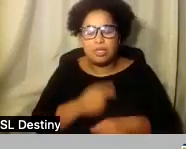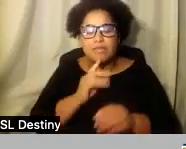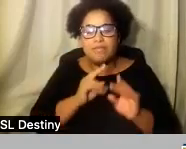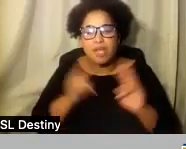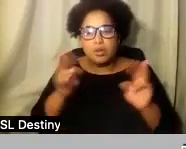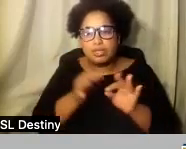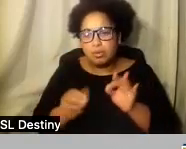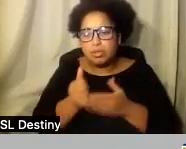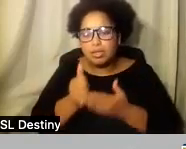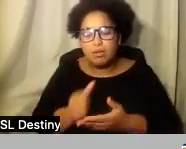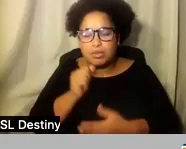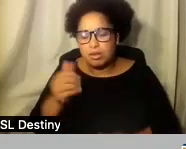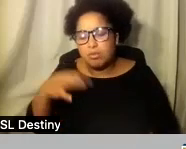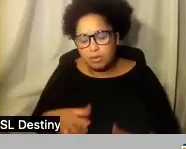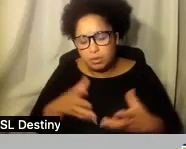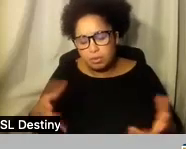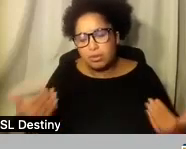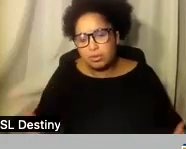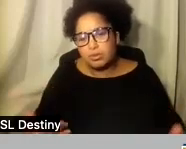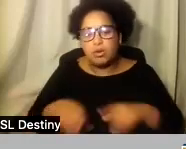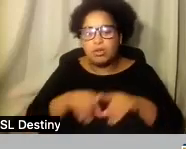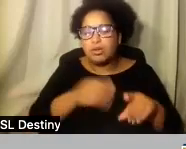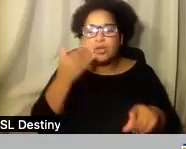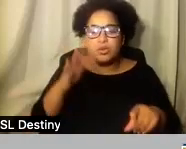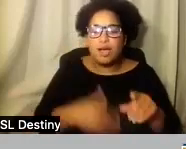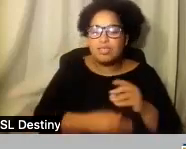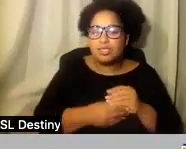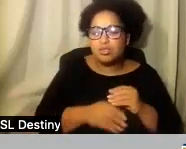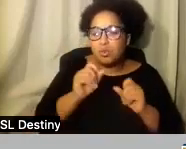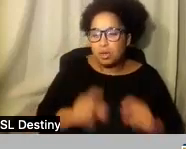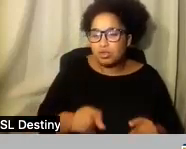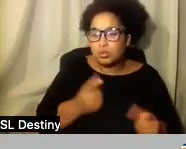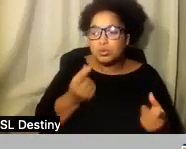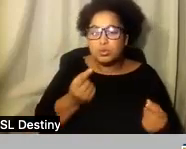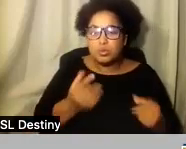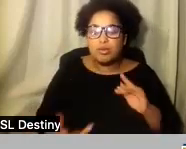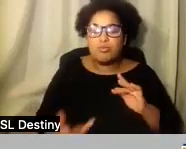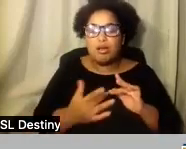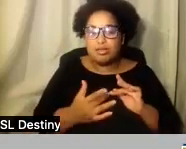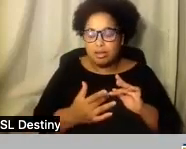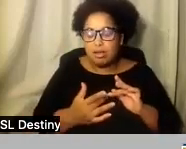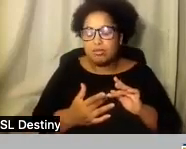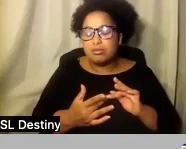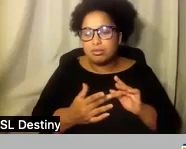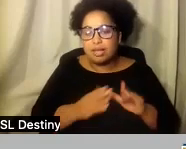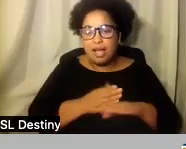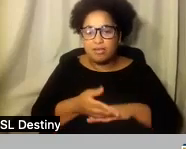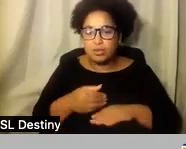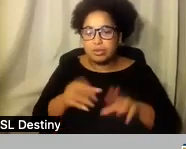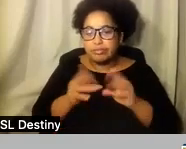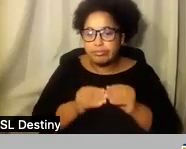the nonprofits as well. I know you have some additional questions. You can definitely reach out after the webinar, take